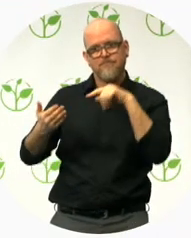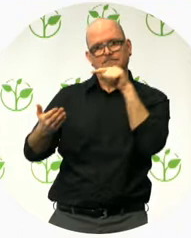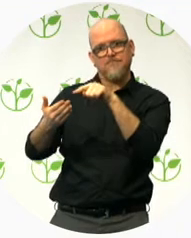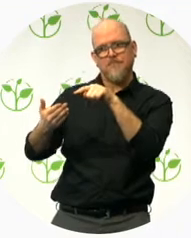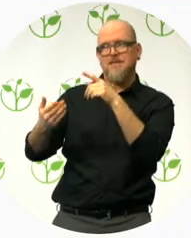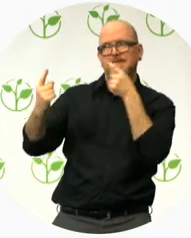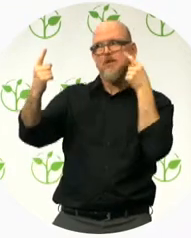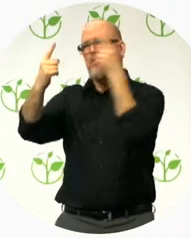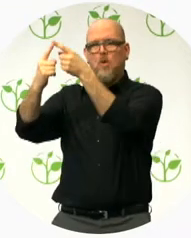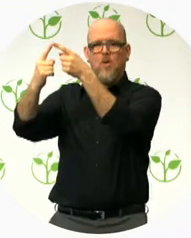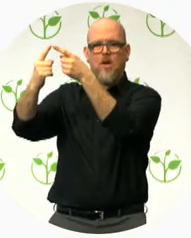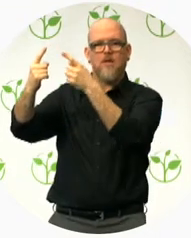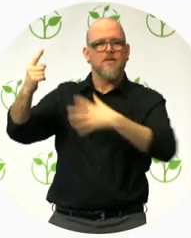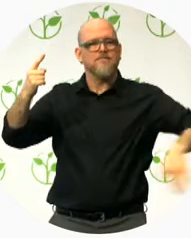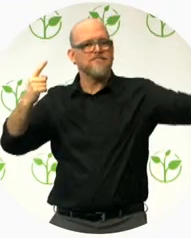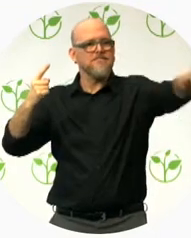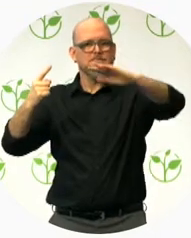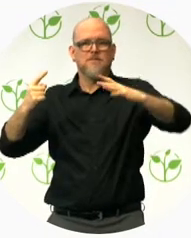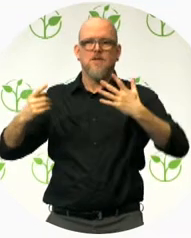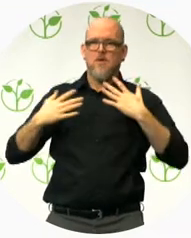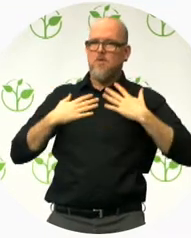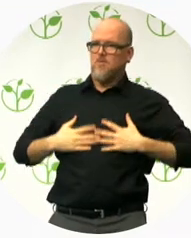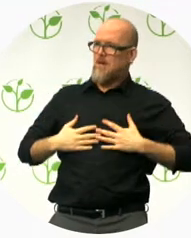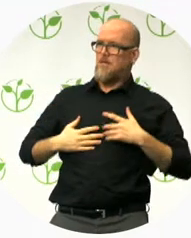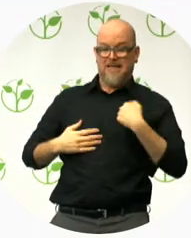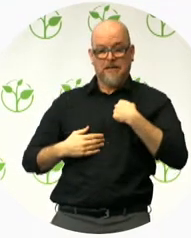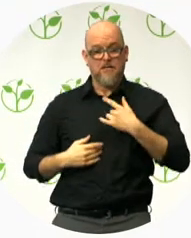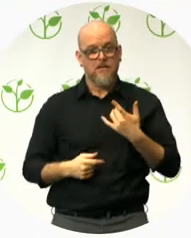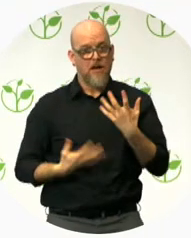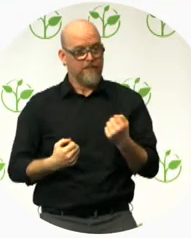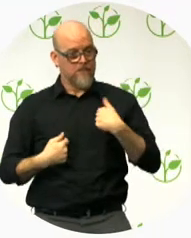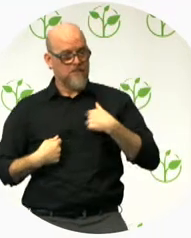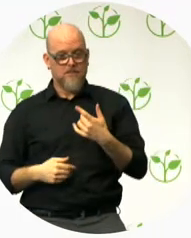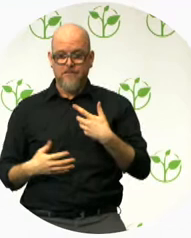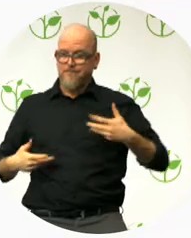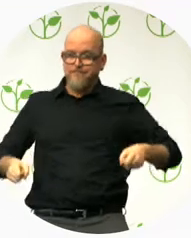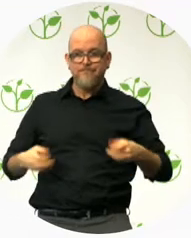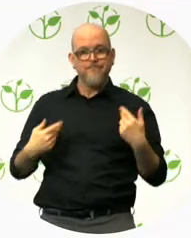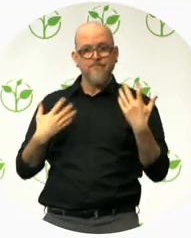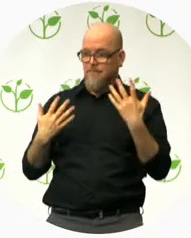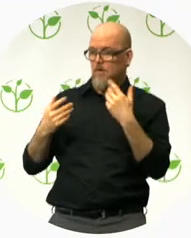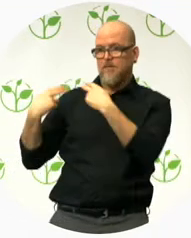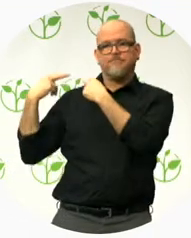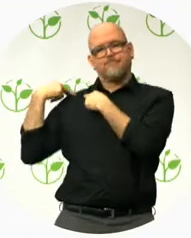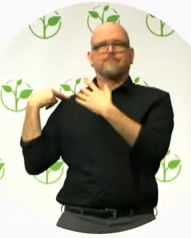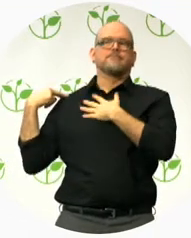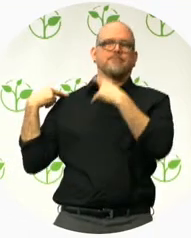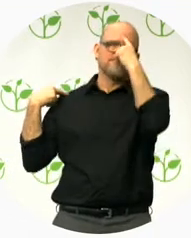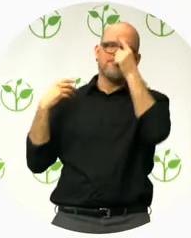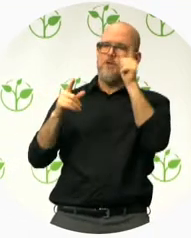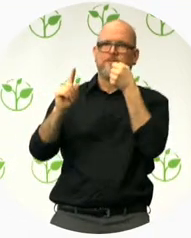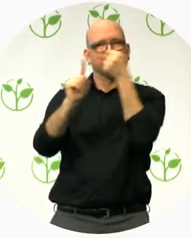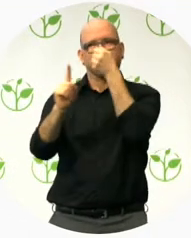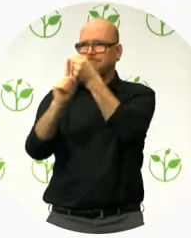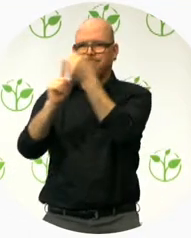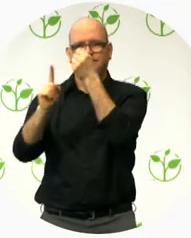have to say, having a disability myself. So social inclusion means that all persons